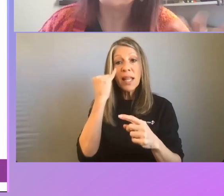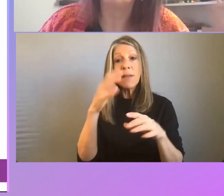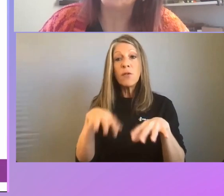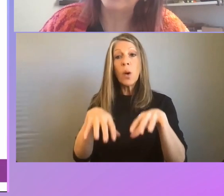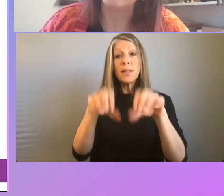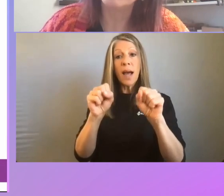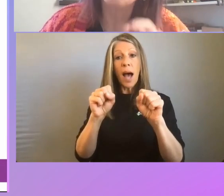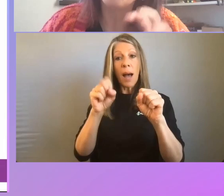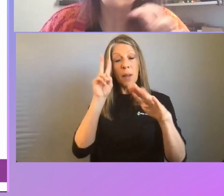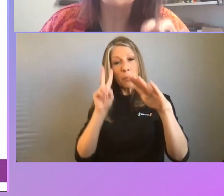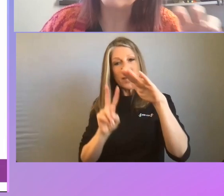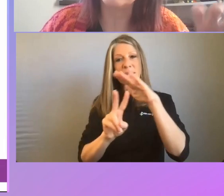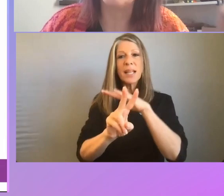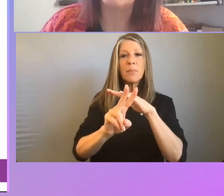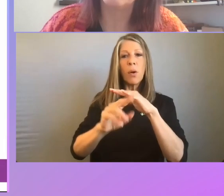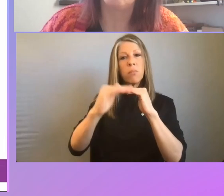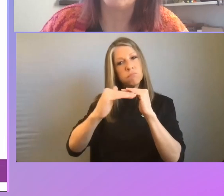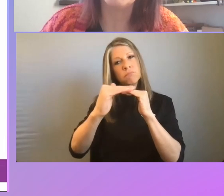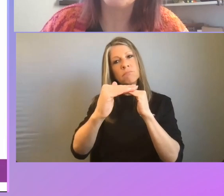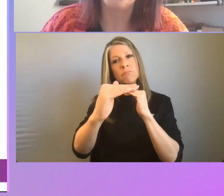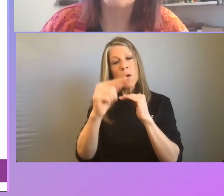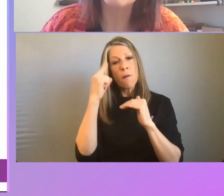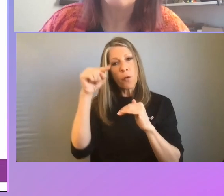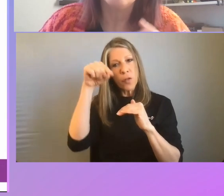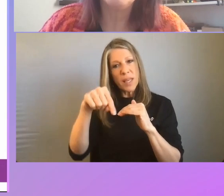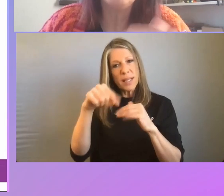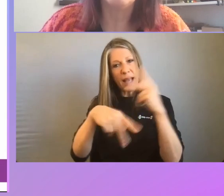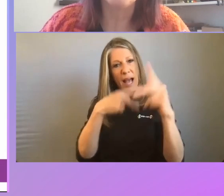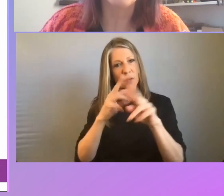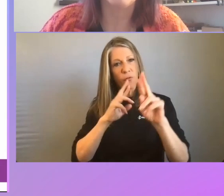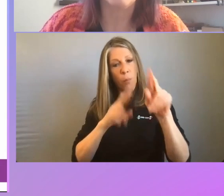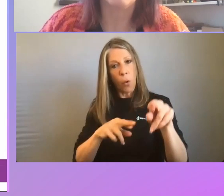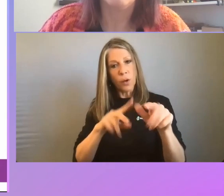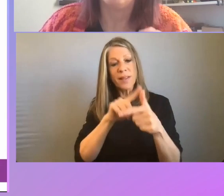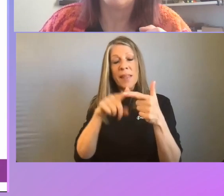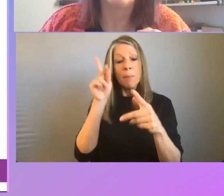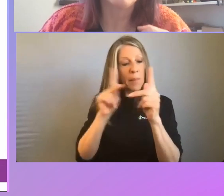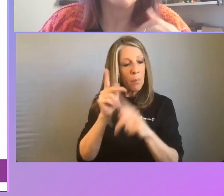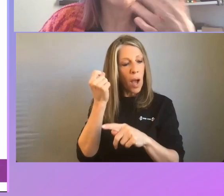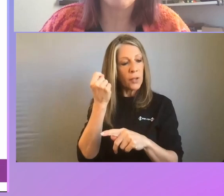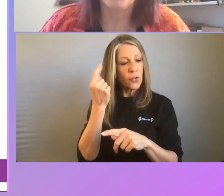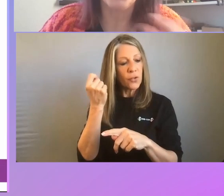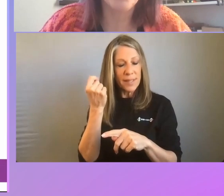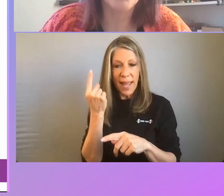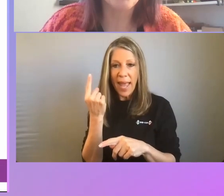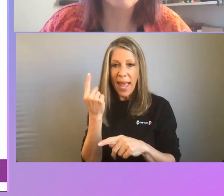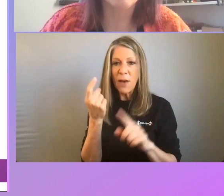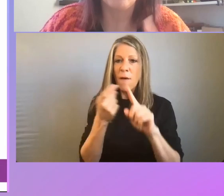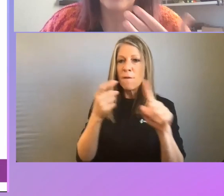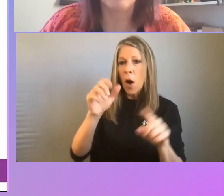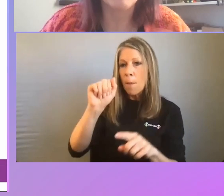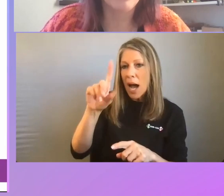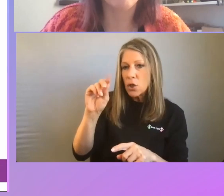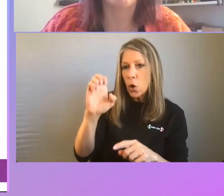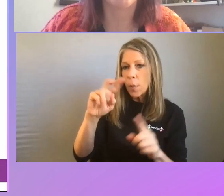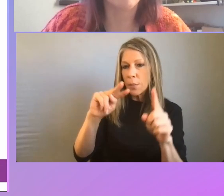of a predictable cadence for these accessibility conformance reports, then people understand that, say, from an Adobe perspective,